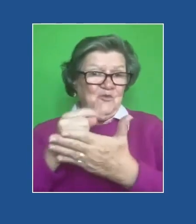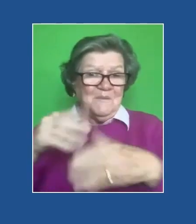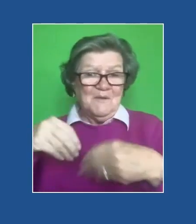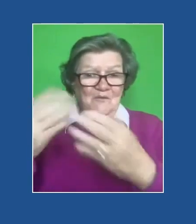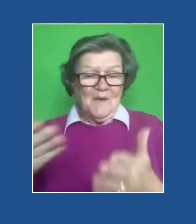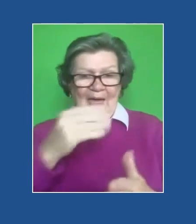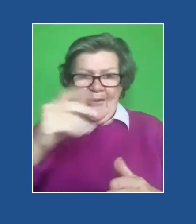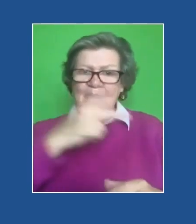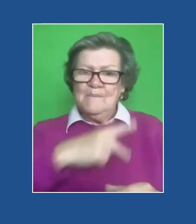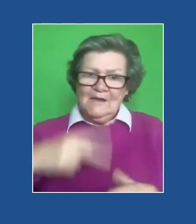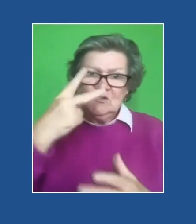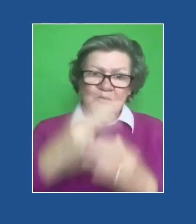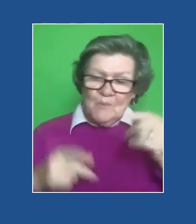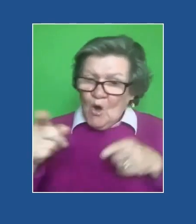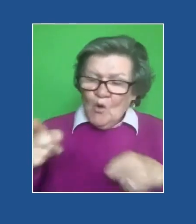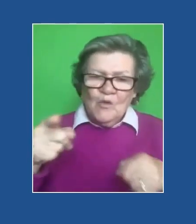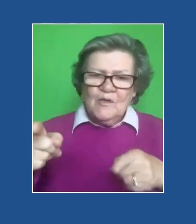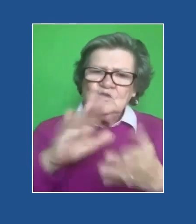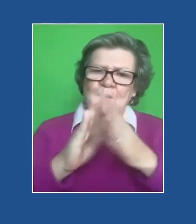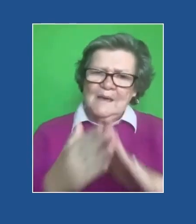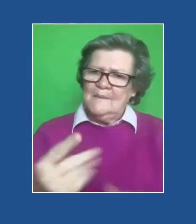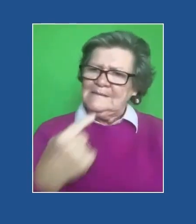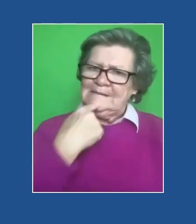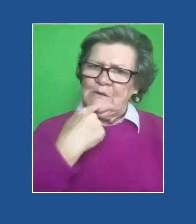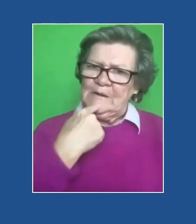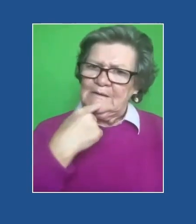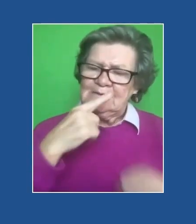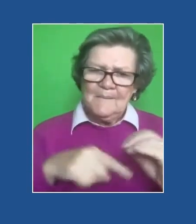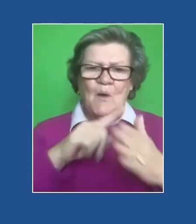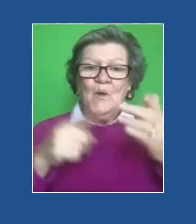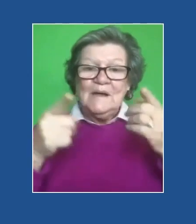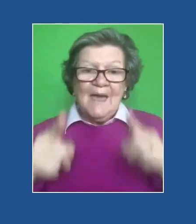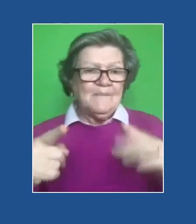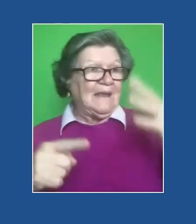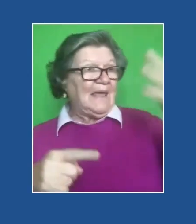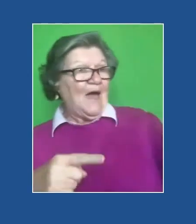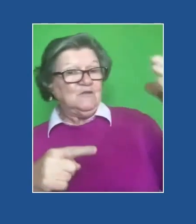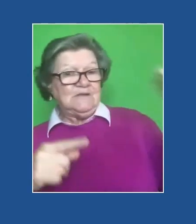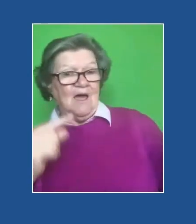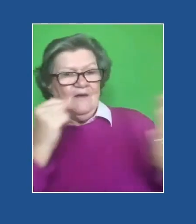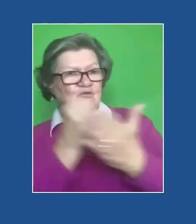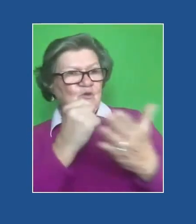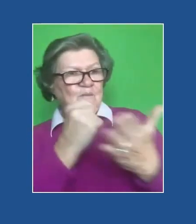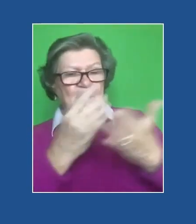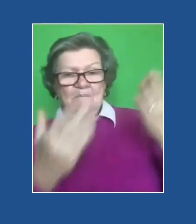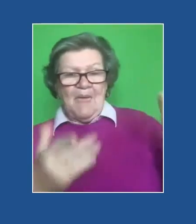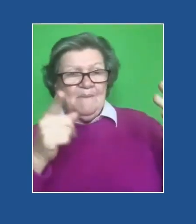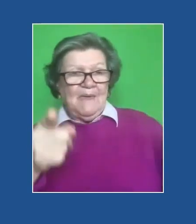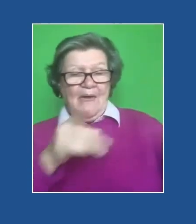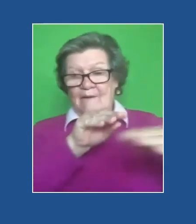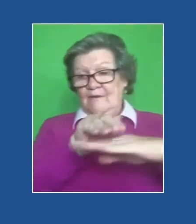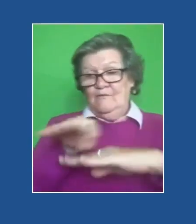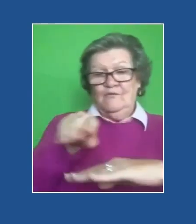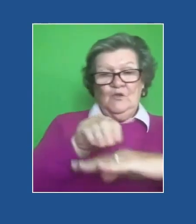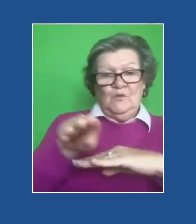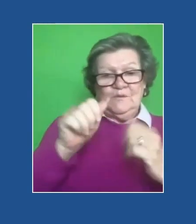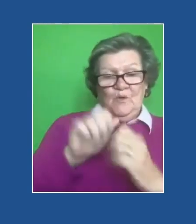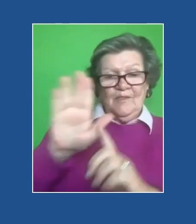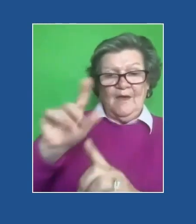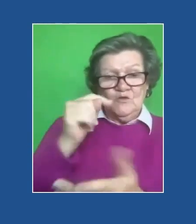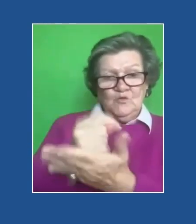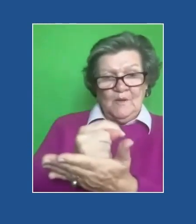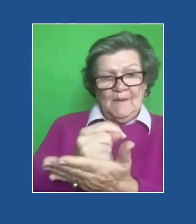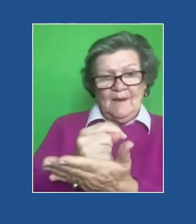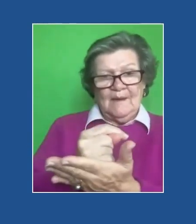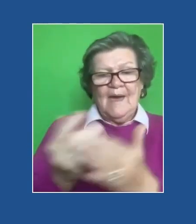the opportunity to get curious about what's happening outside of treatment that might be having bearing on the treatment itself. And